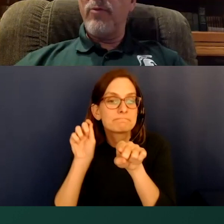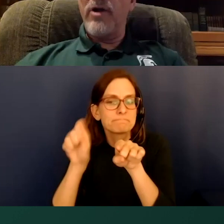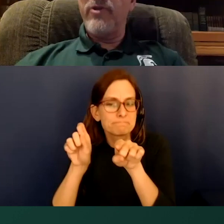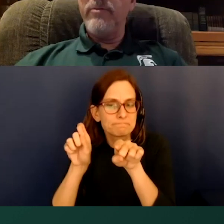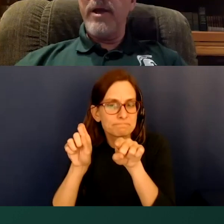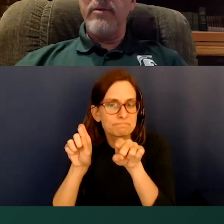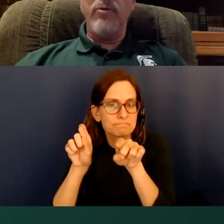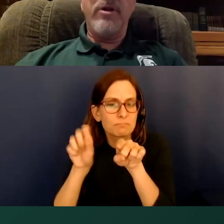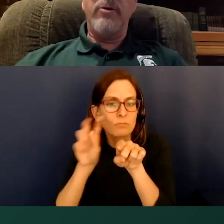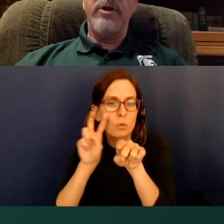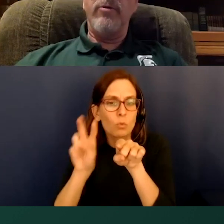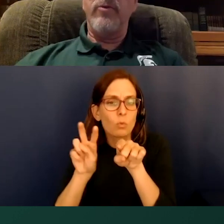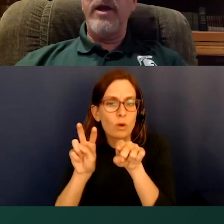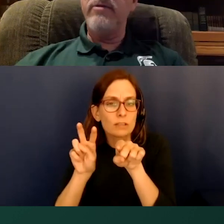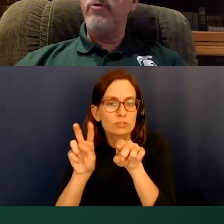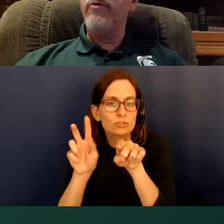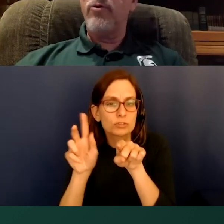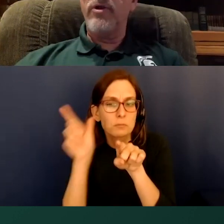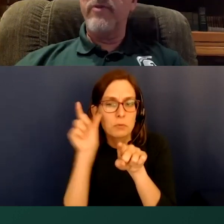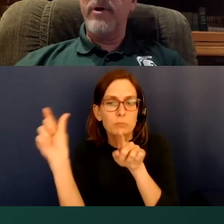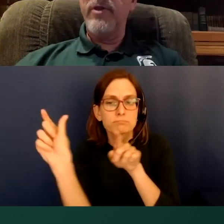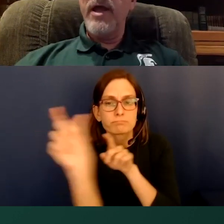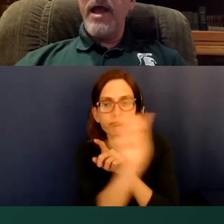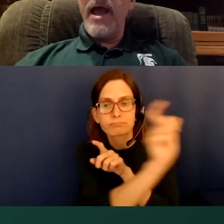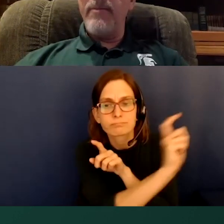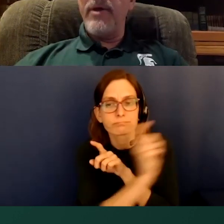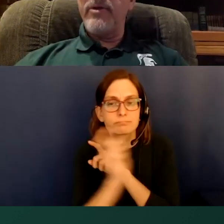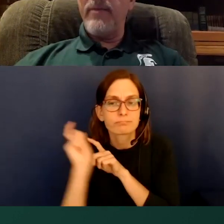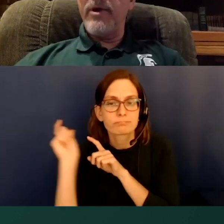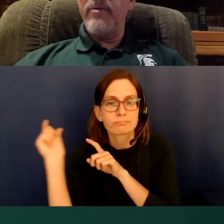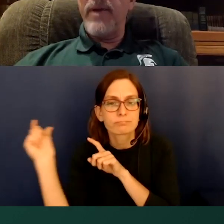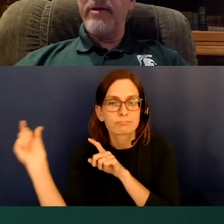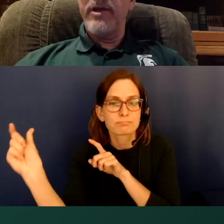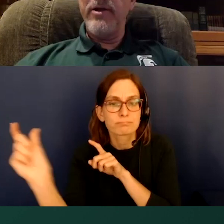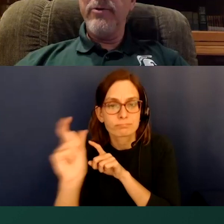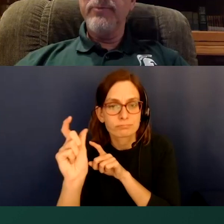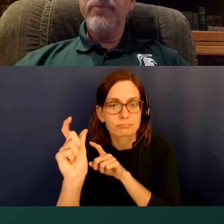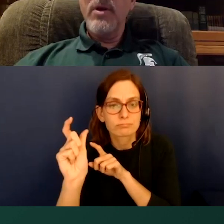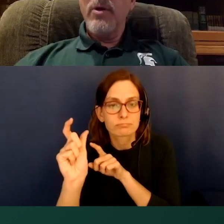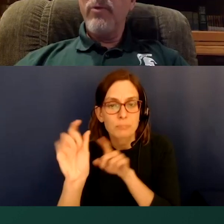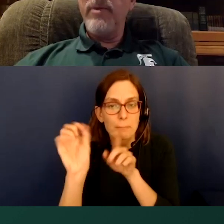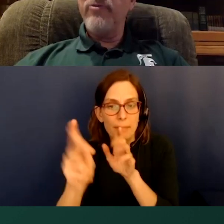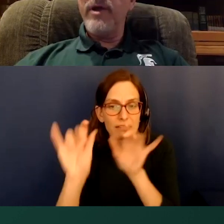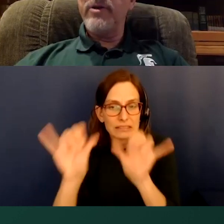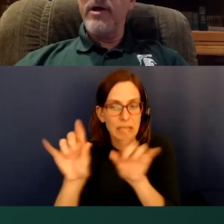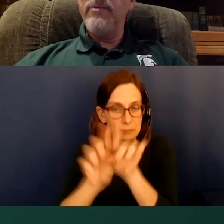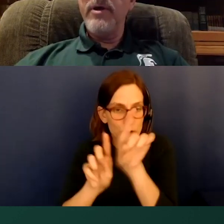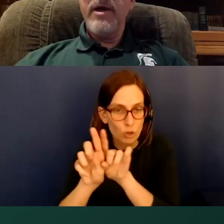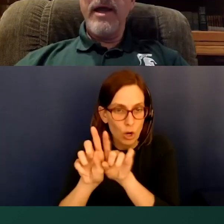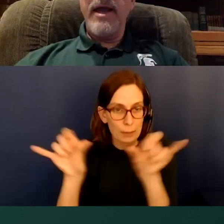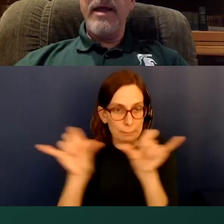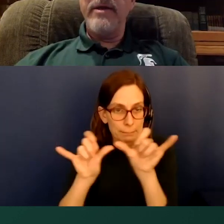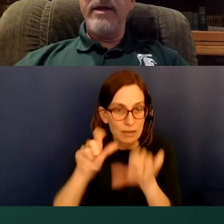we start watching, and the moon slowly goes away over the course of a month. And by the time it comes back to here, we measure that